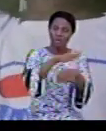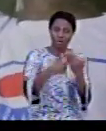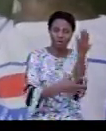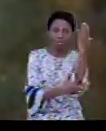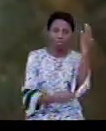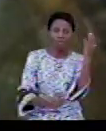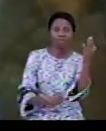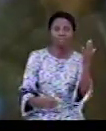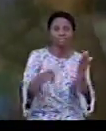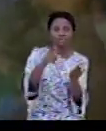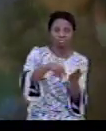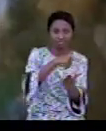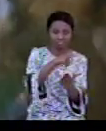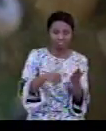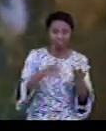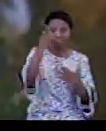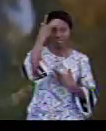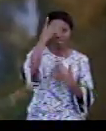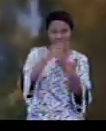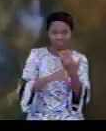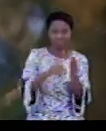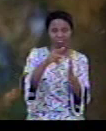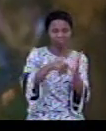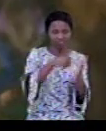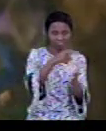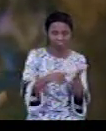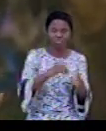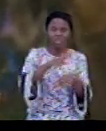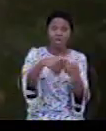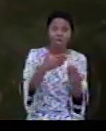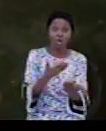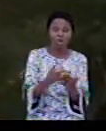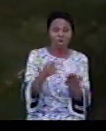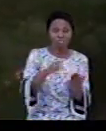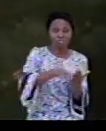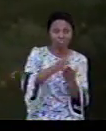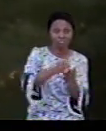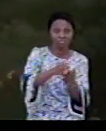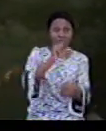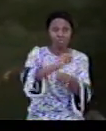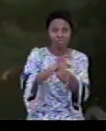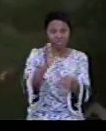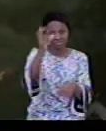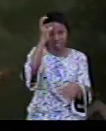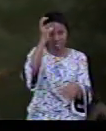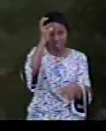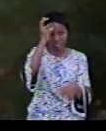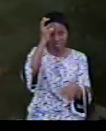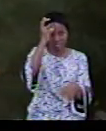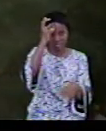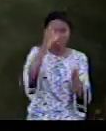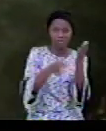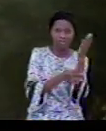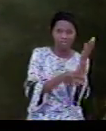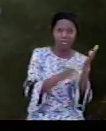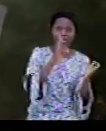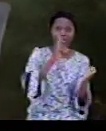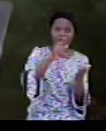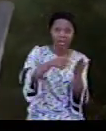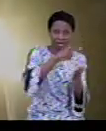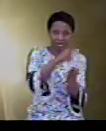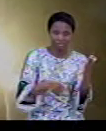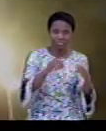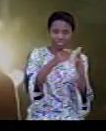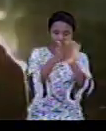cancelled. Sicknesses are cancelled. All deformities and the works of the devil of the flesh, they're cancelled in